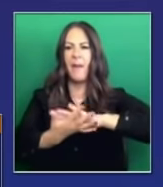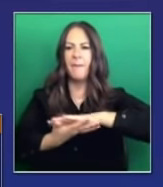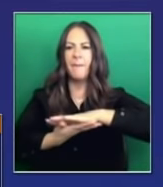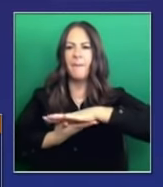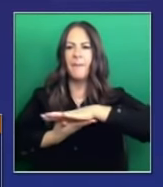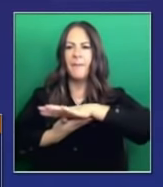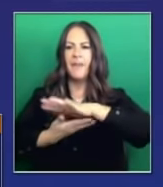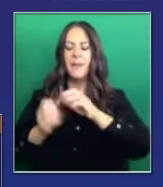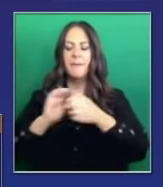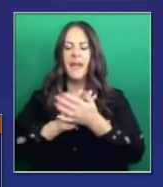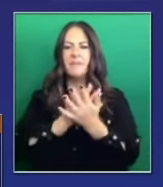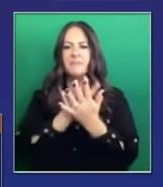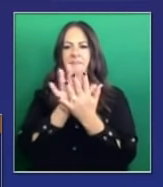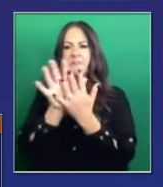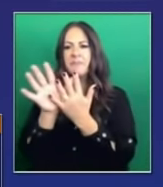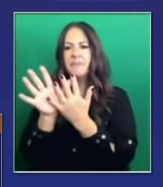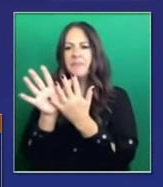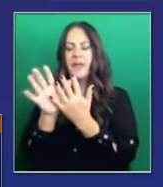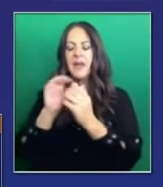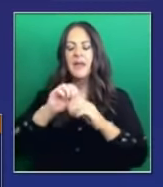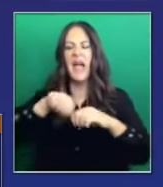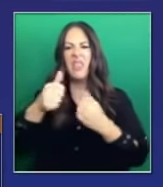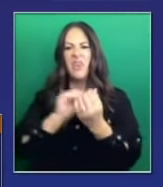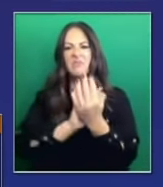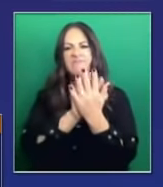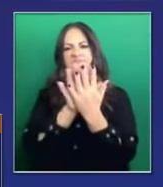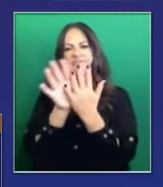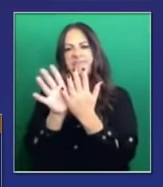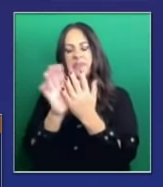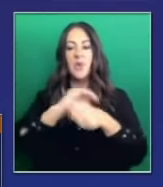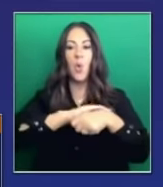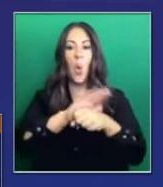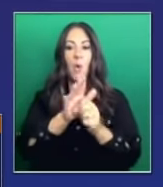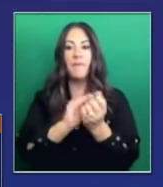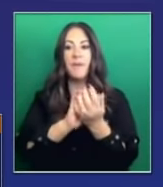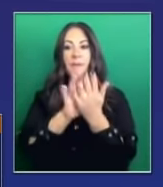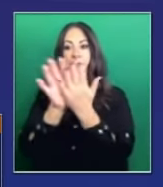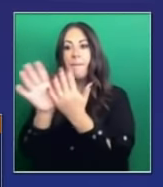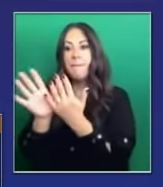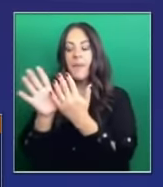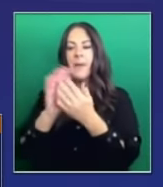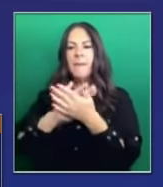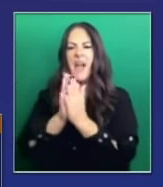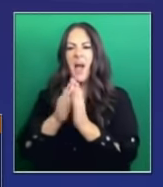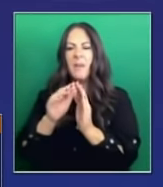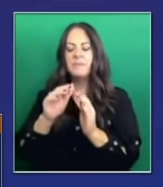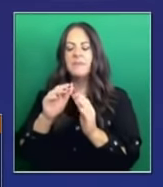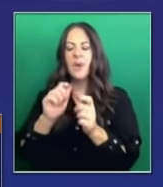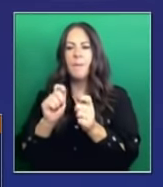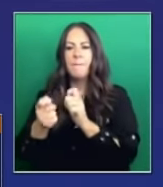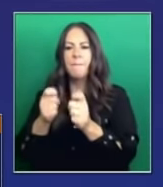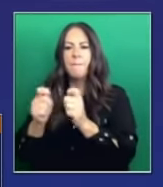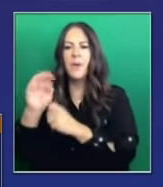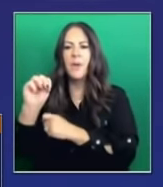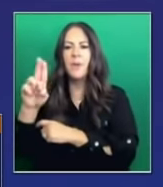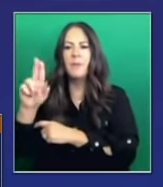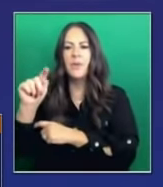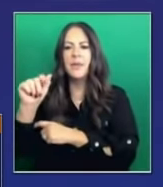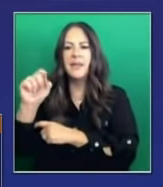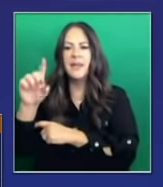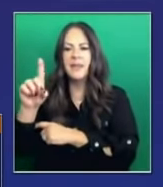part of the state, for example, with UCSF and the team that has been